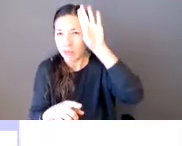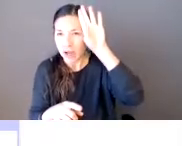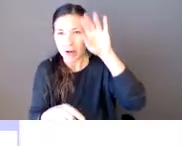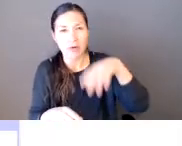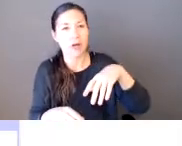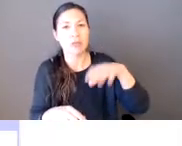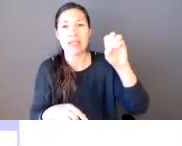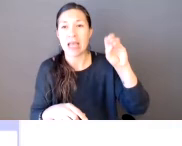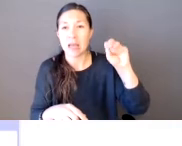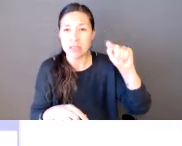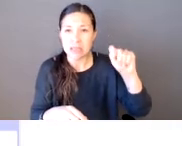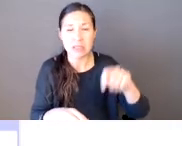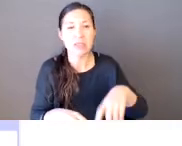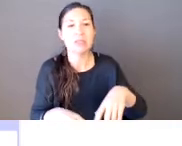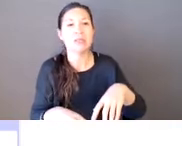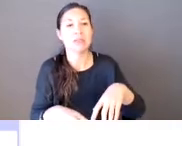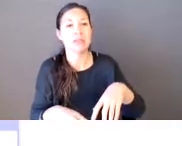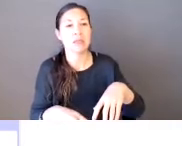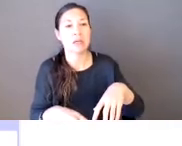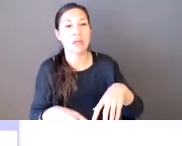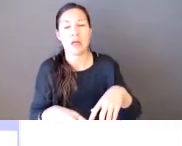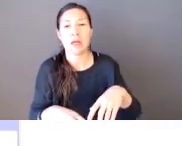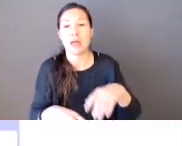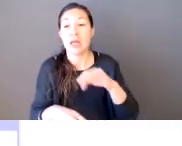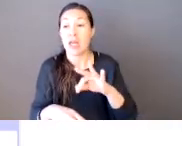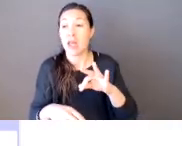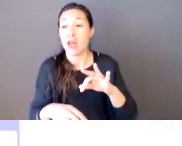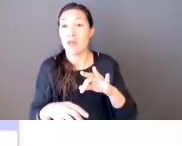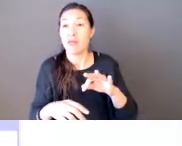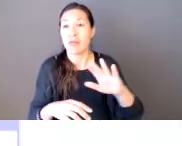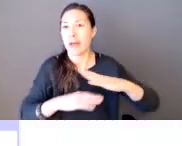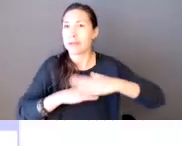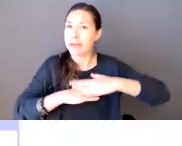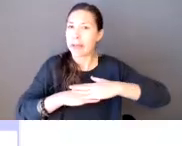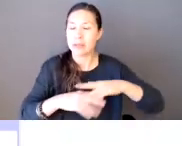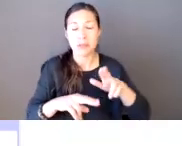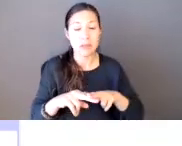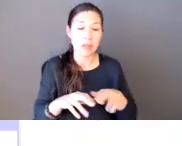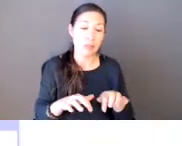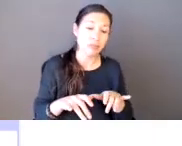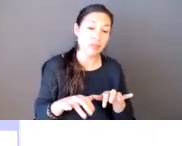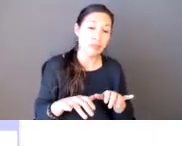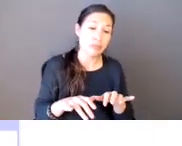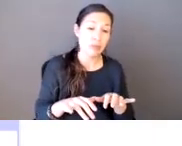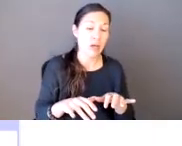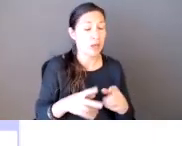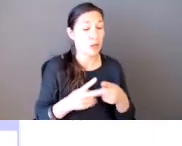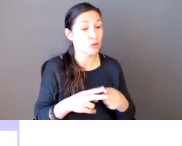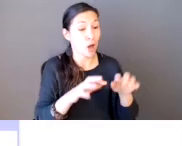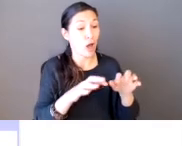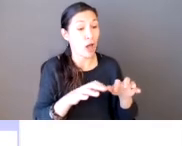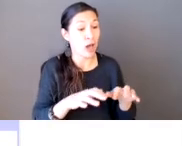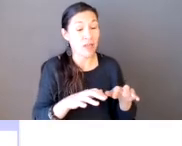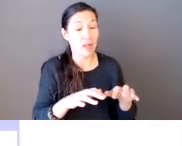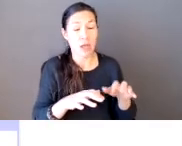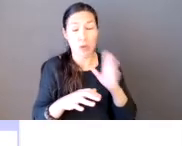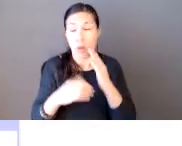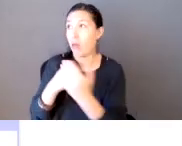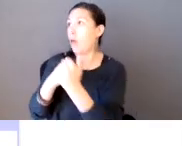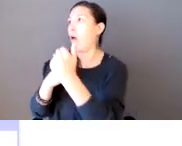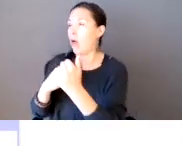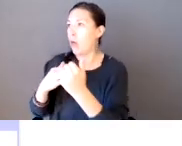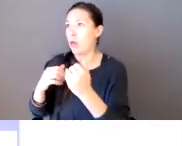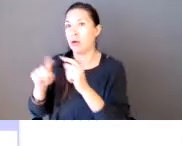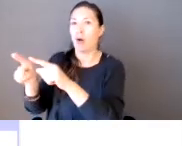is they'll come back and they'll be at a computer, they'll start the process, and they'll get called out again. And it may happen